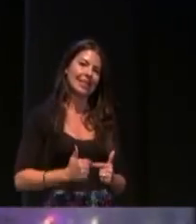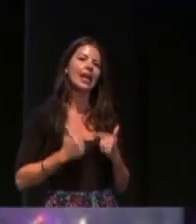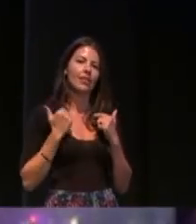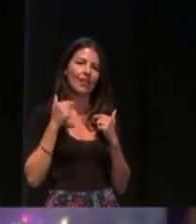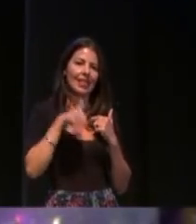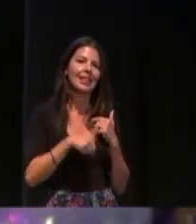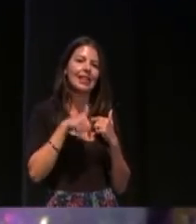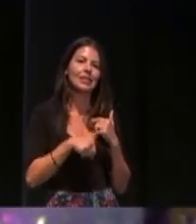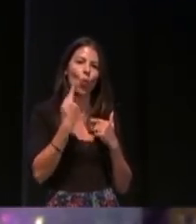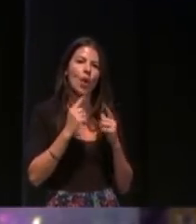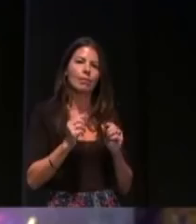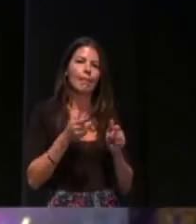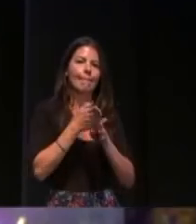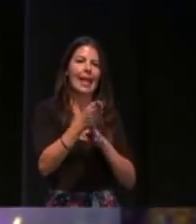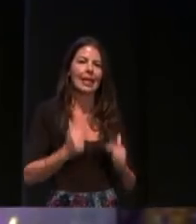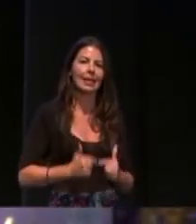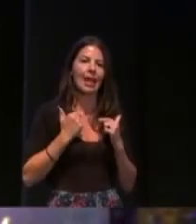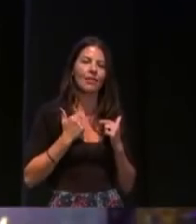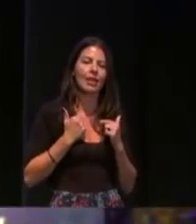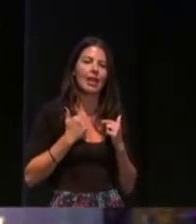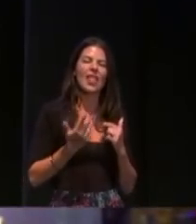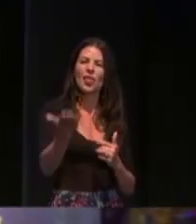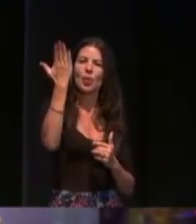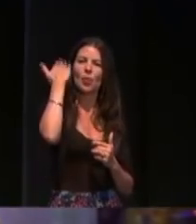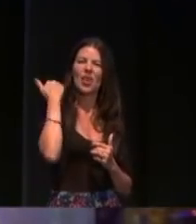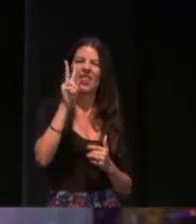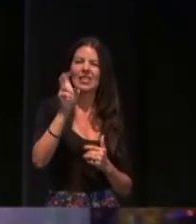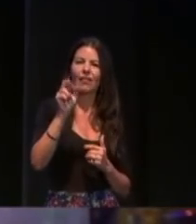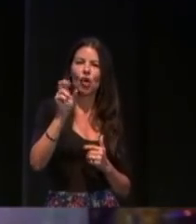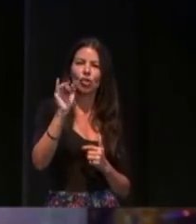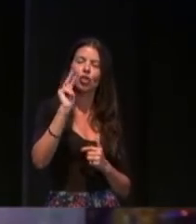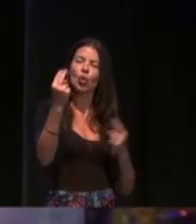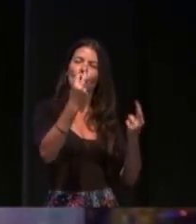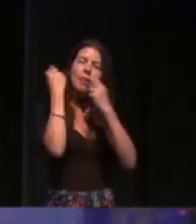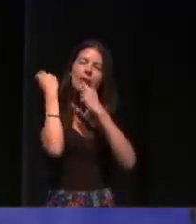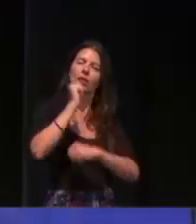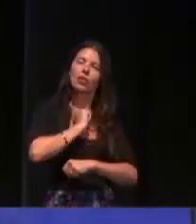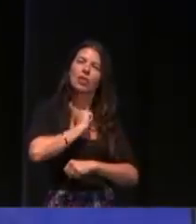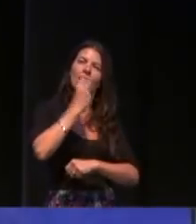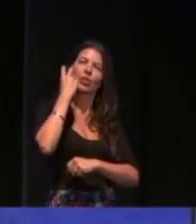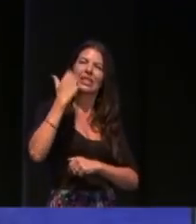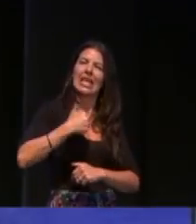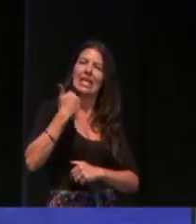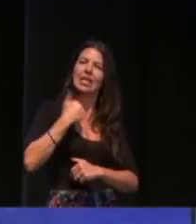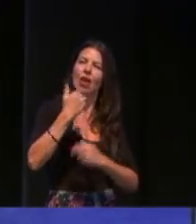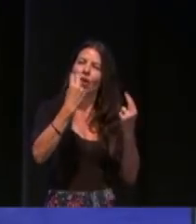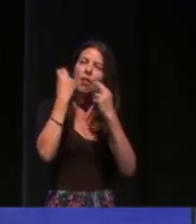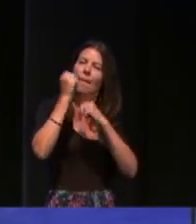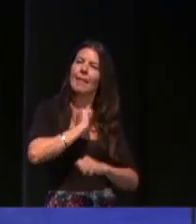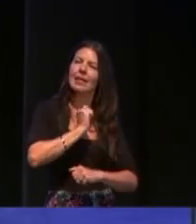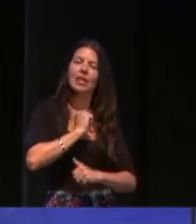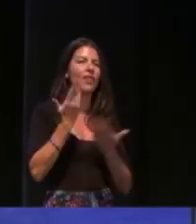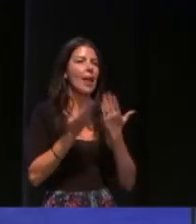incarnations in this one incarnation, your previous iterations of who you were. You look back upon yourself and you see younger versions of yourself, and